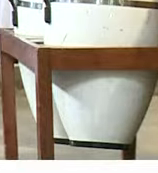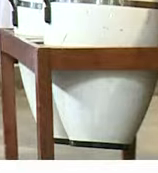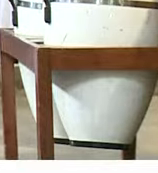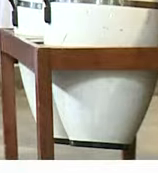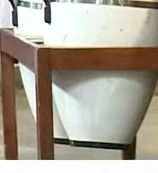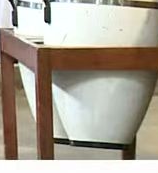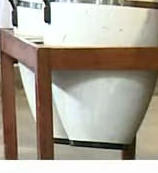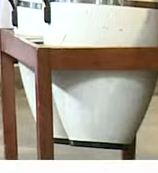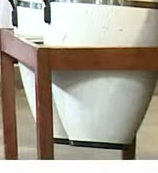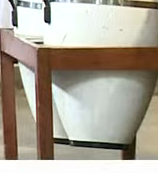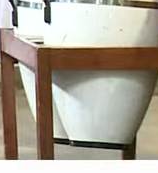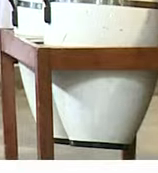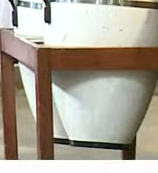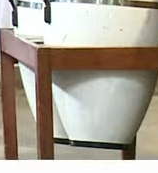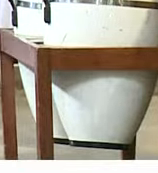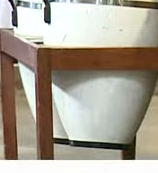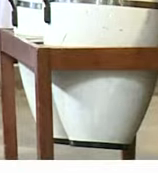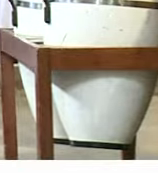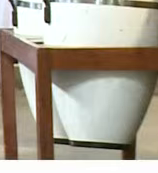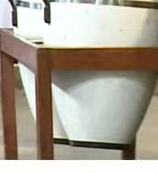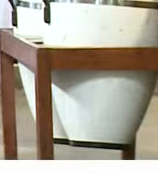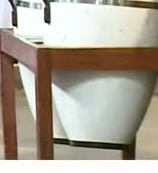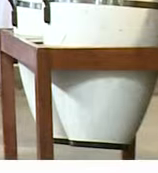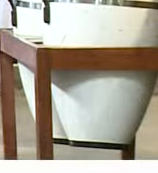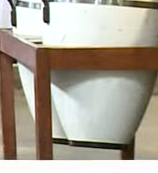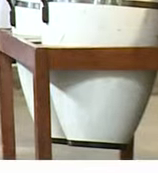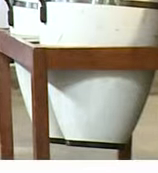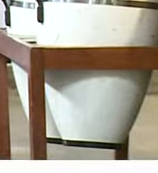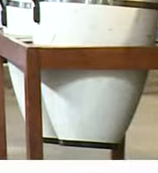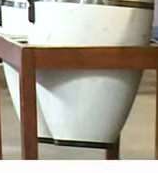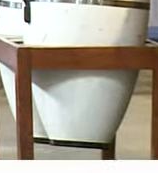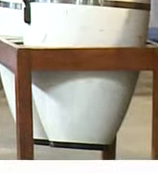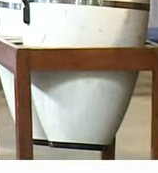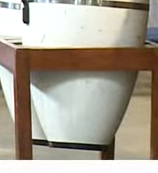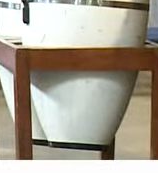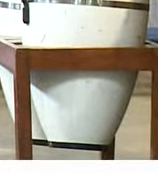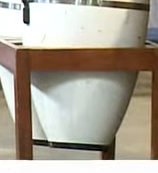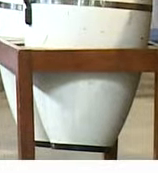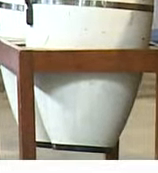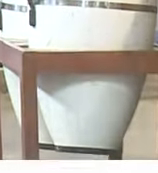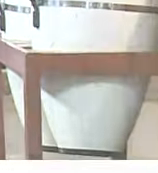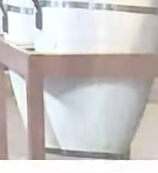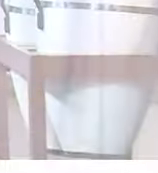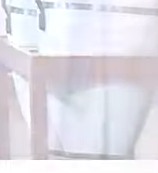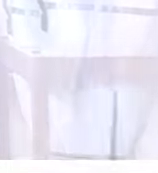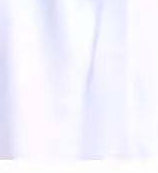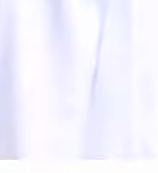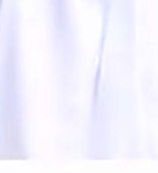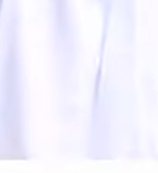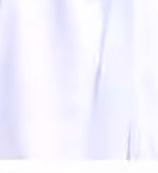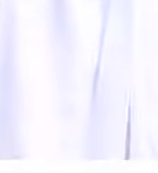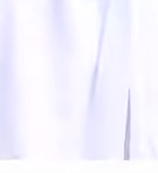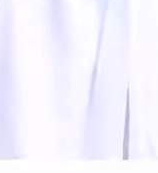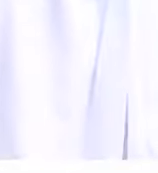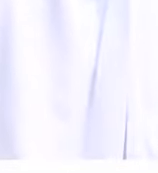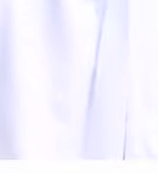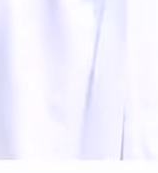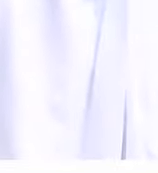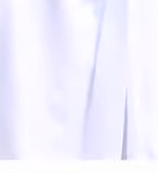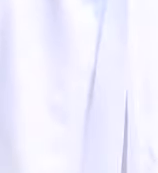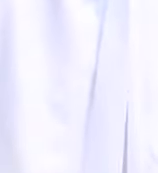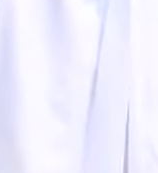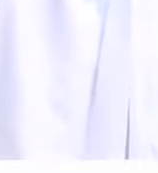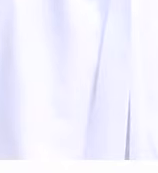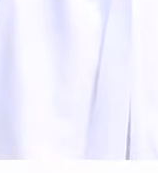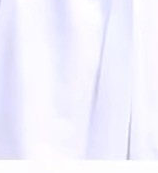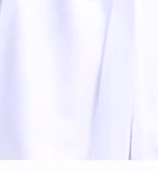Together. Our Father in God, we present to you the very reverend